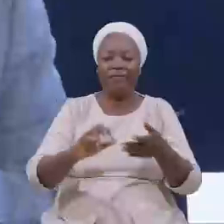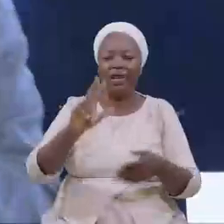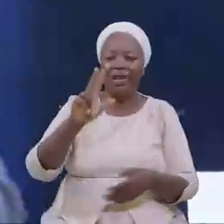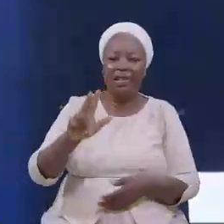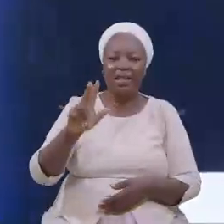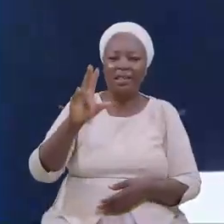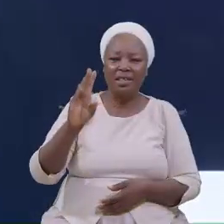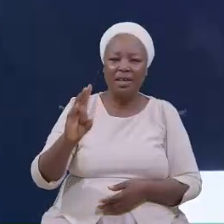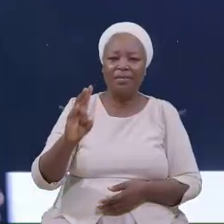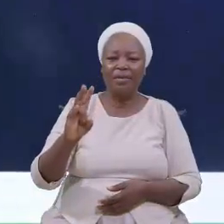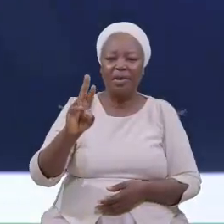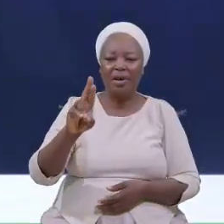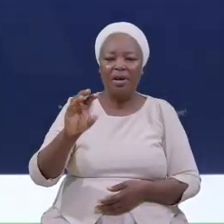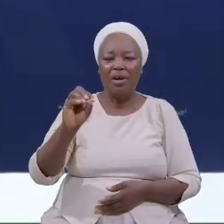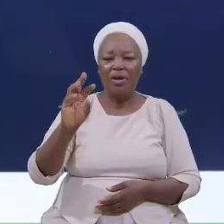verse 37.